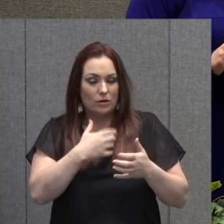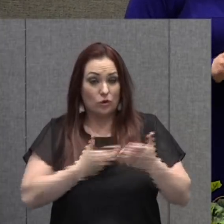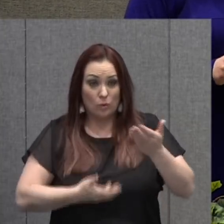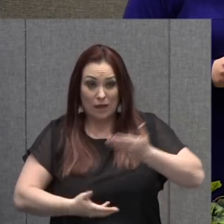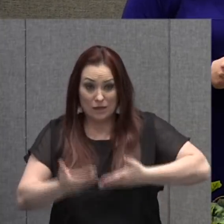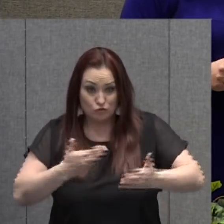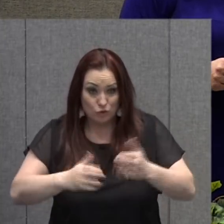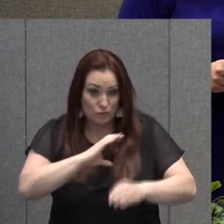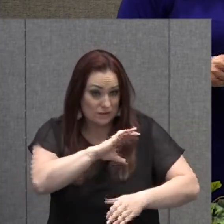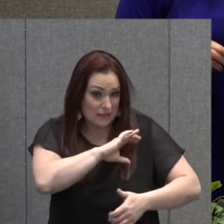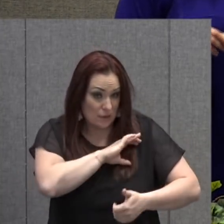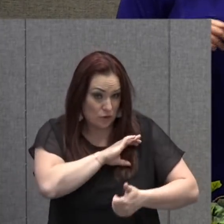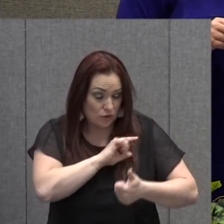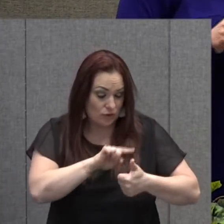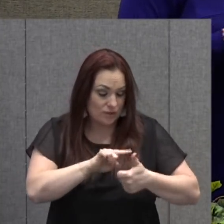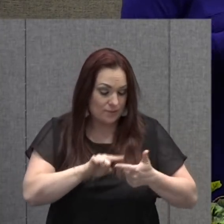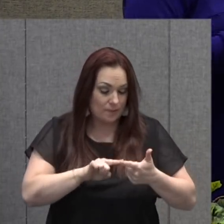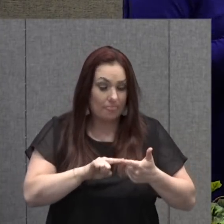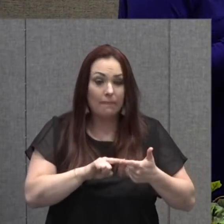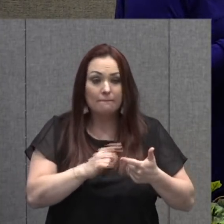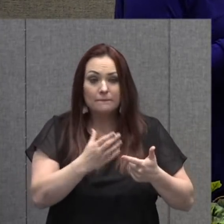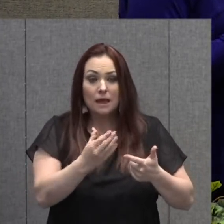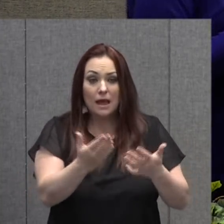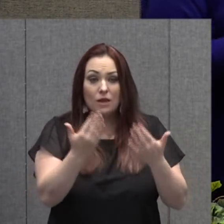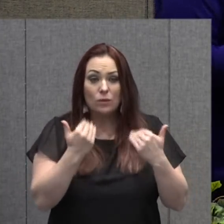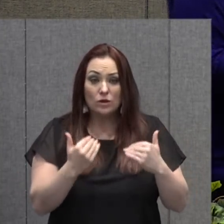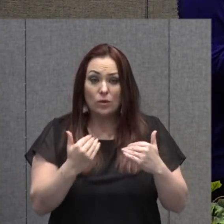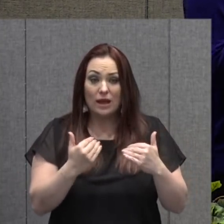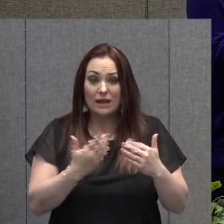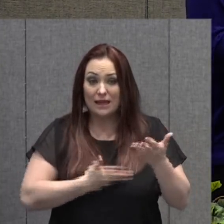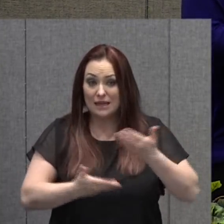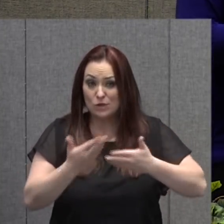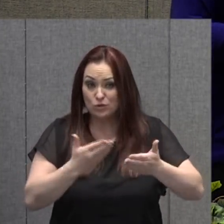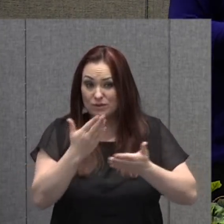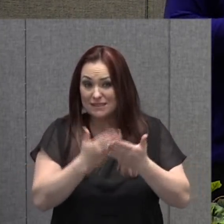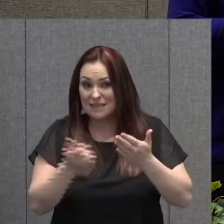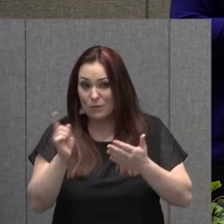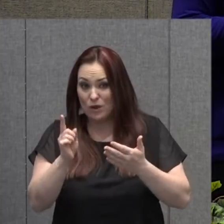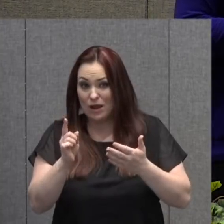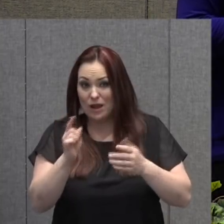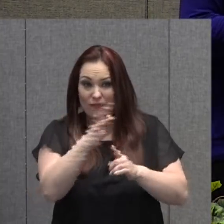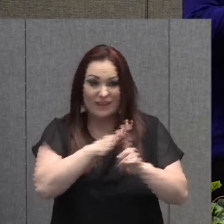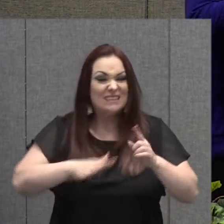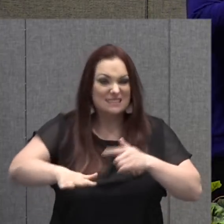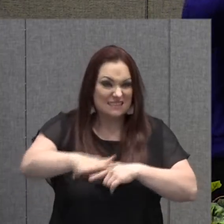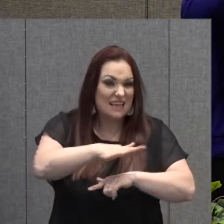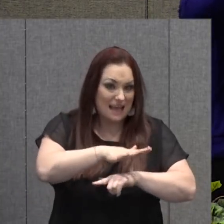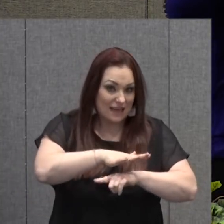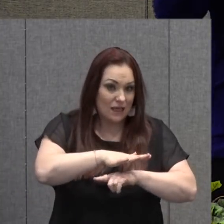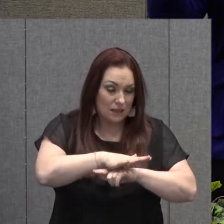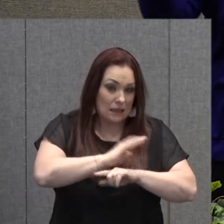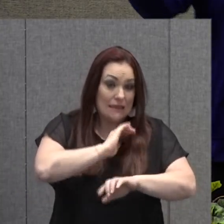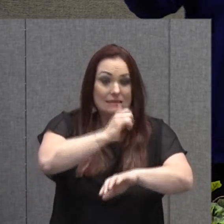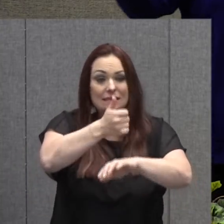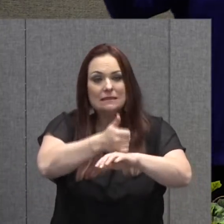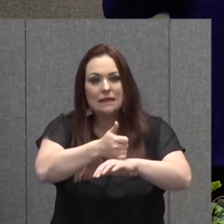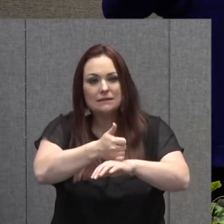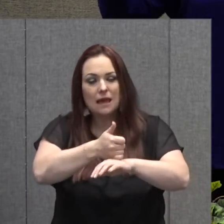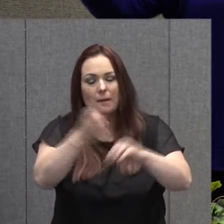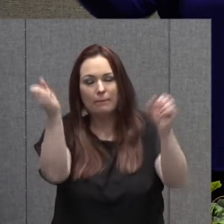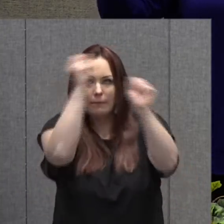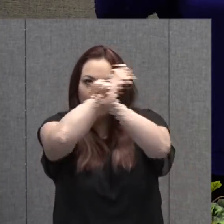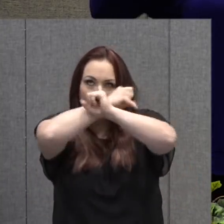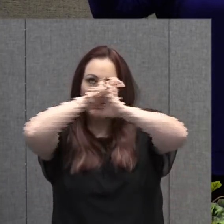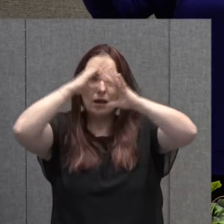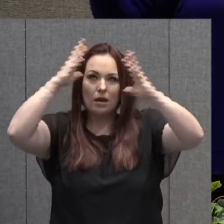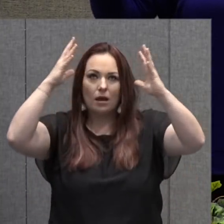Introduce characters. And you want to go ahead and introduce somewhere in there the setting. It sets the ground of where